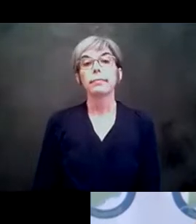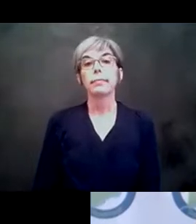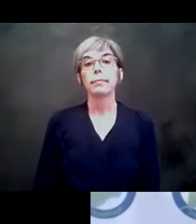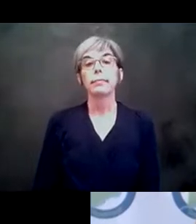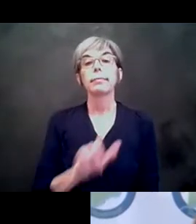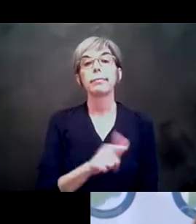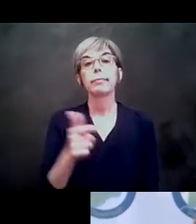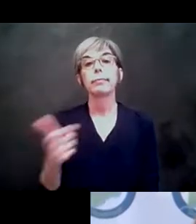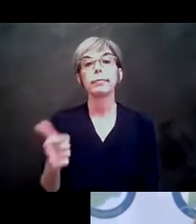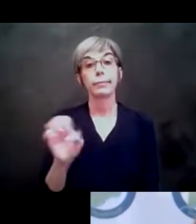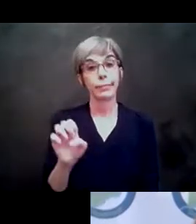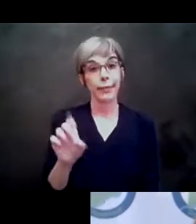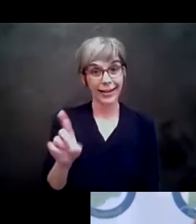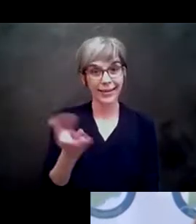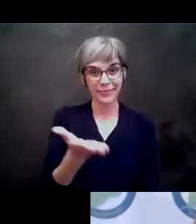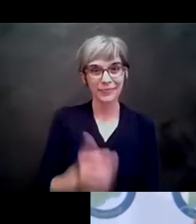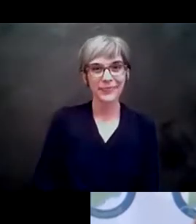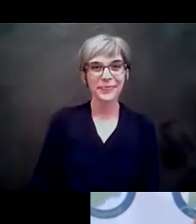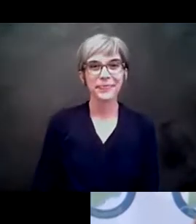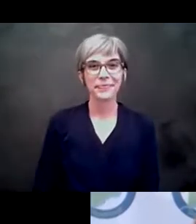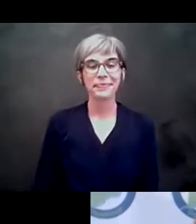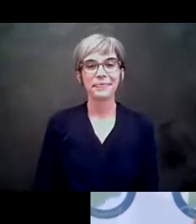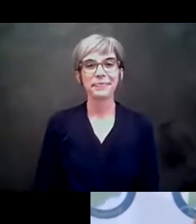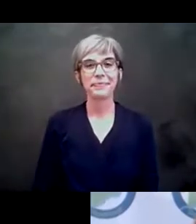Well, in Go ahead, Iowa, Ed, would you like to?